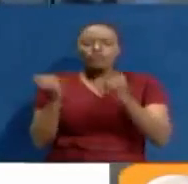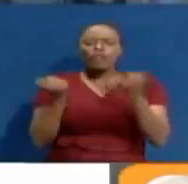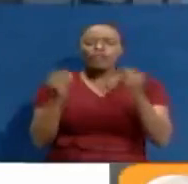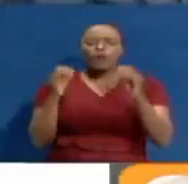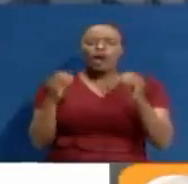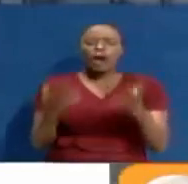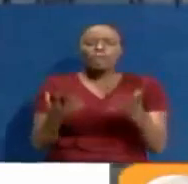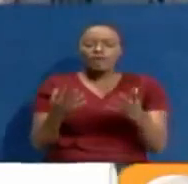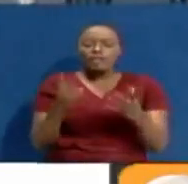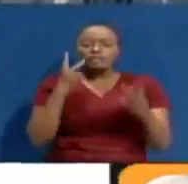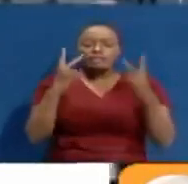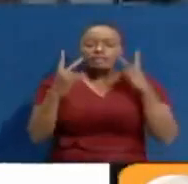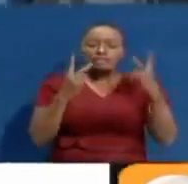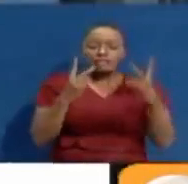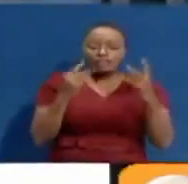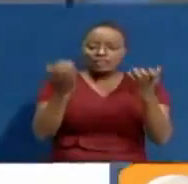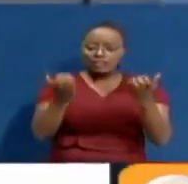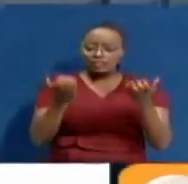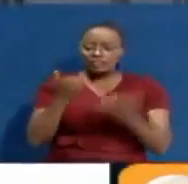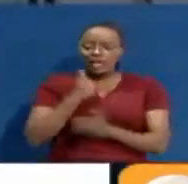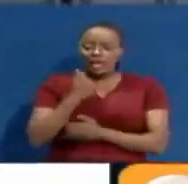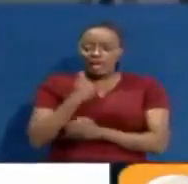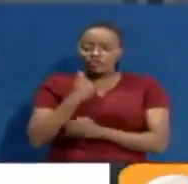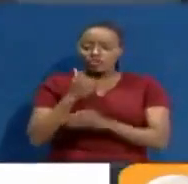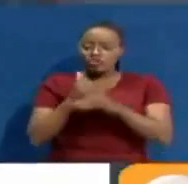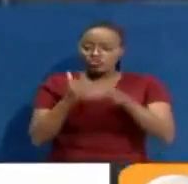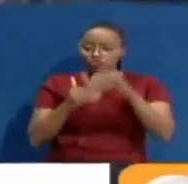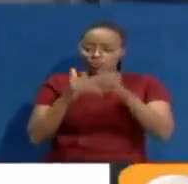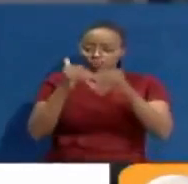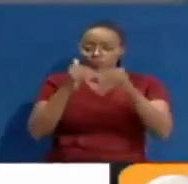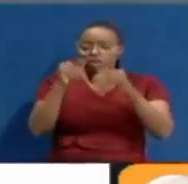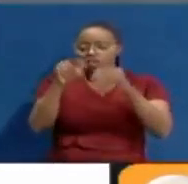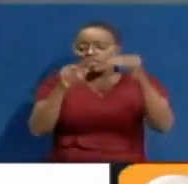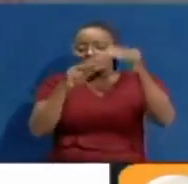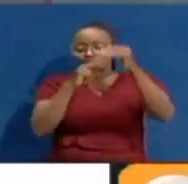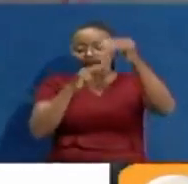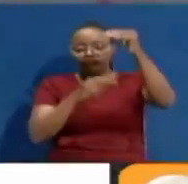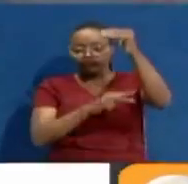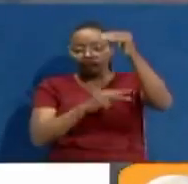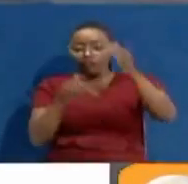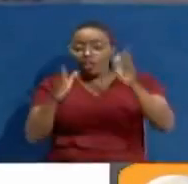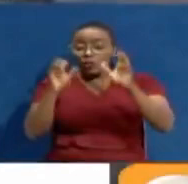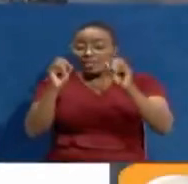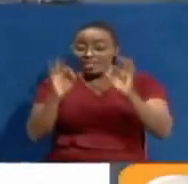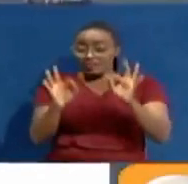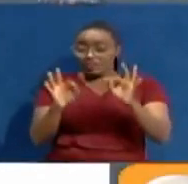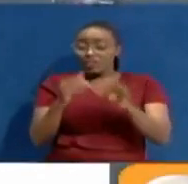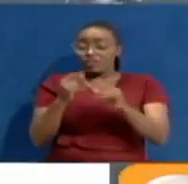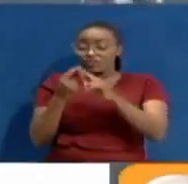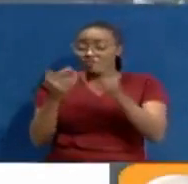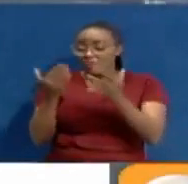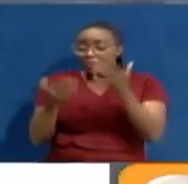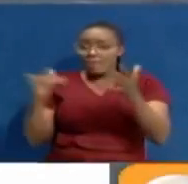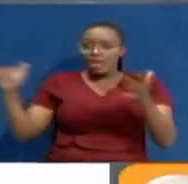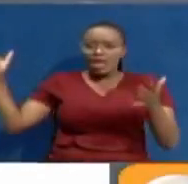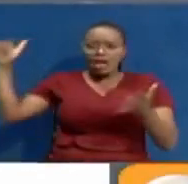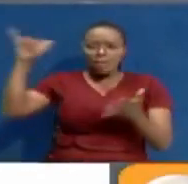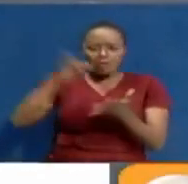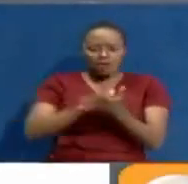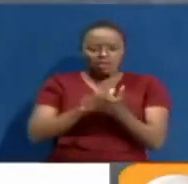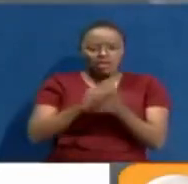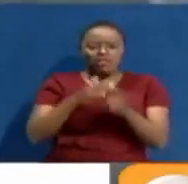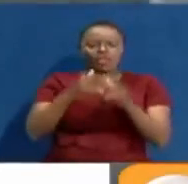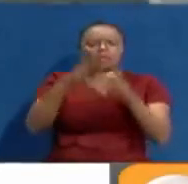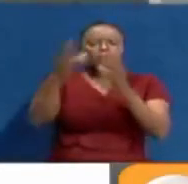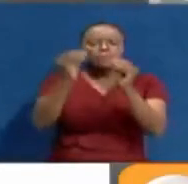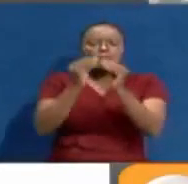vehicles, they have seen the need to do the toll road. Because if you're coming from the airport, for example, you're going